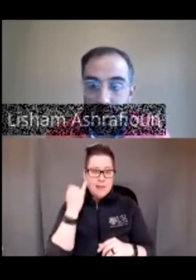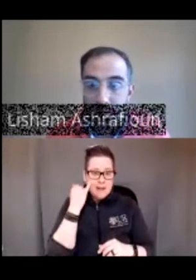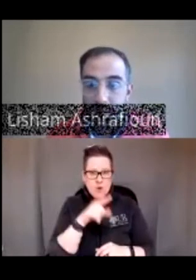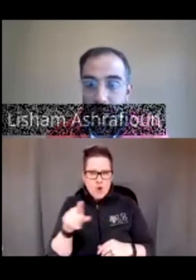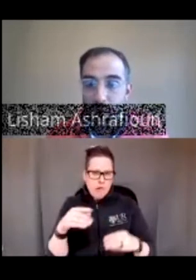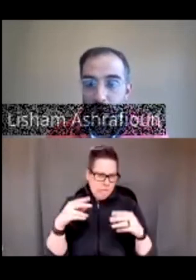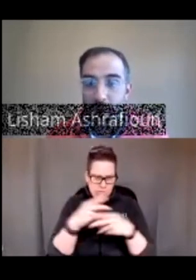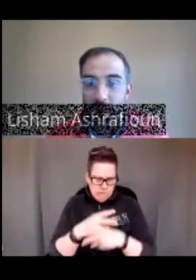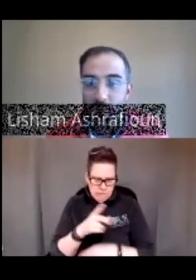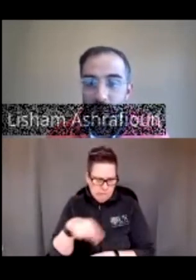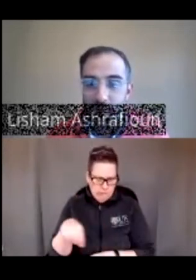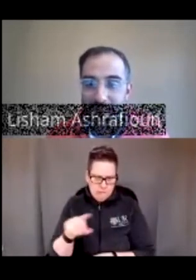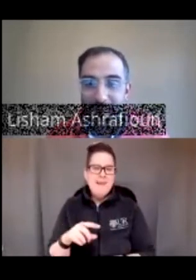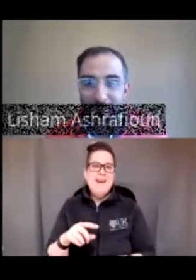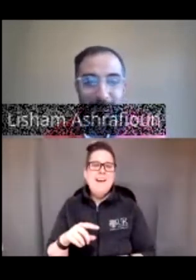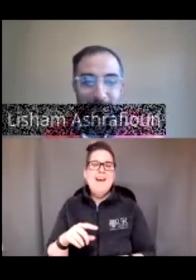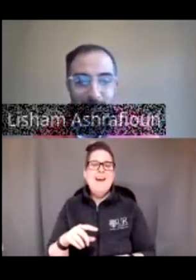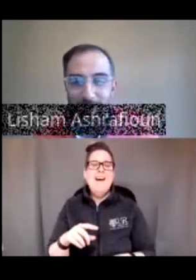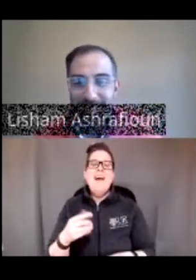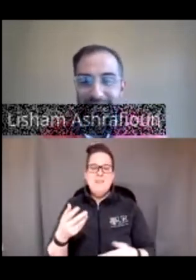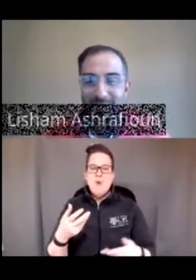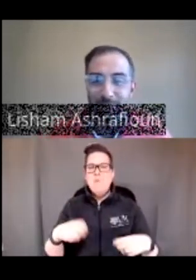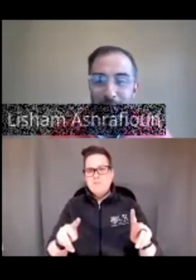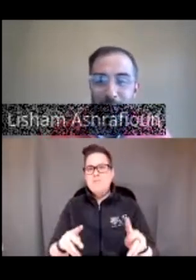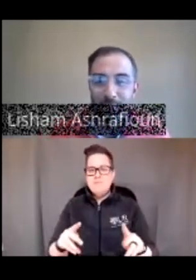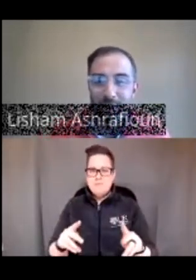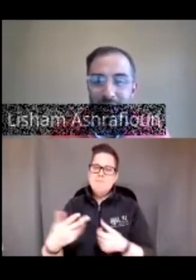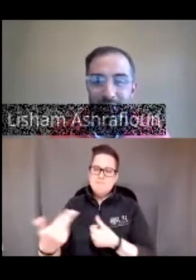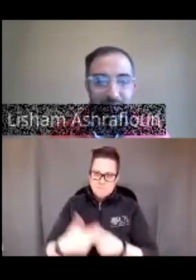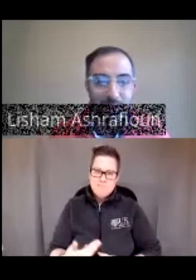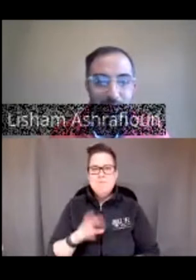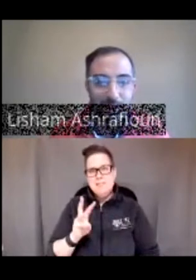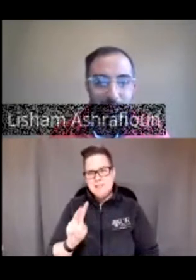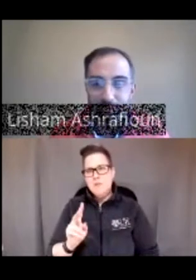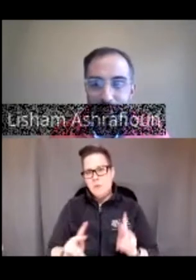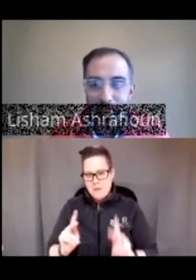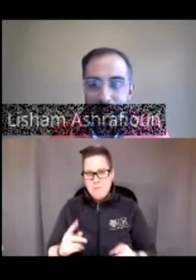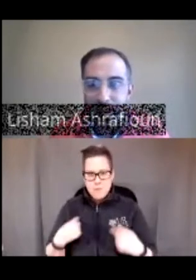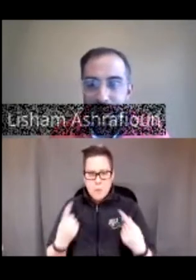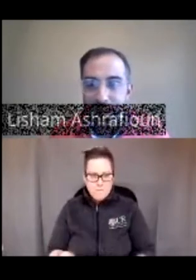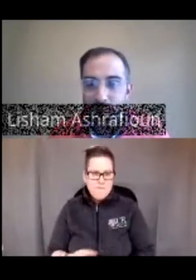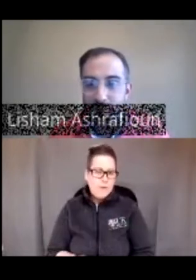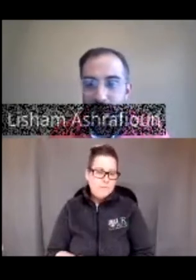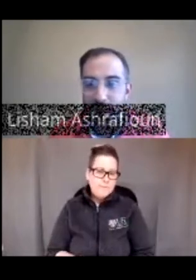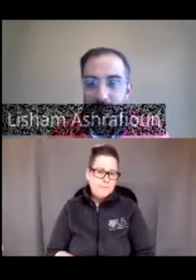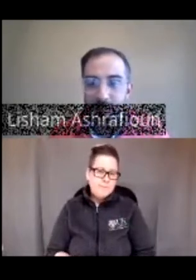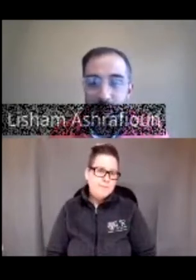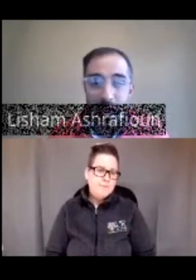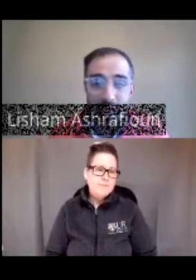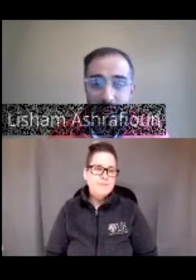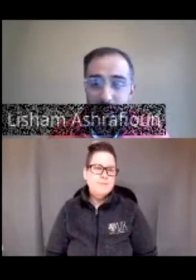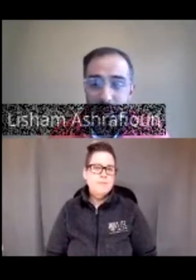to calculate this before, but we've had the opportunity to enroll 62 people so far. And we've